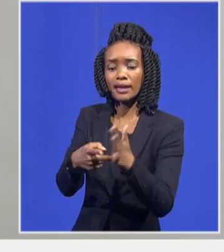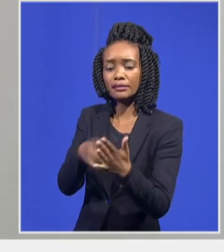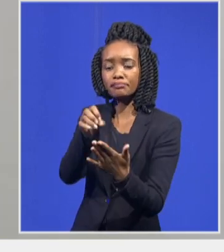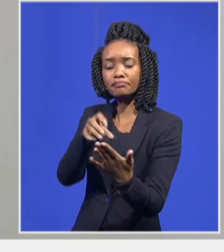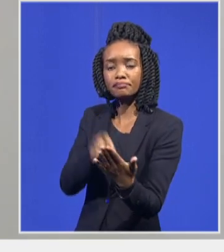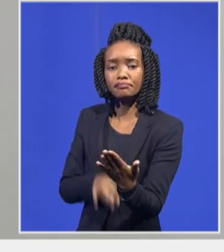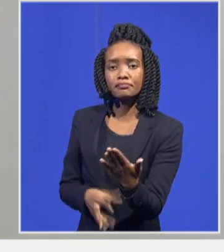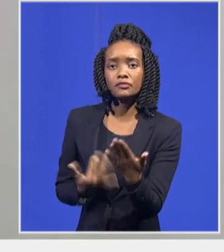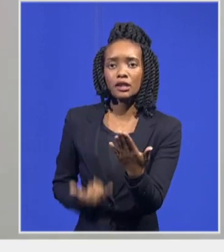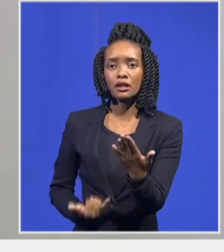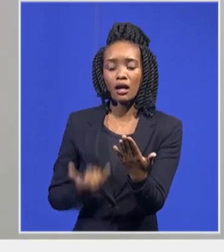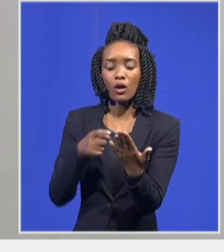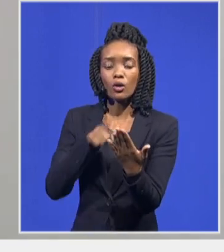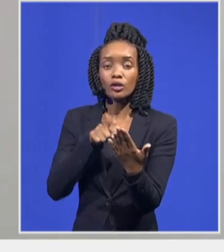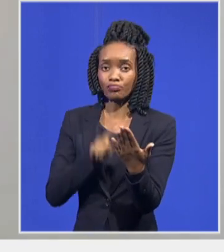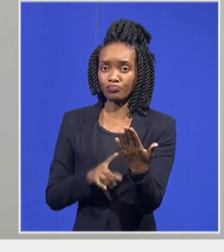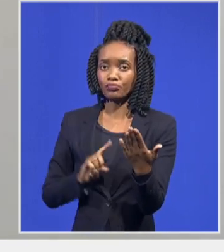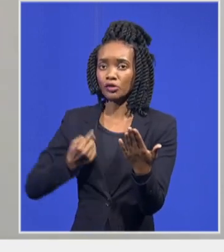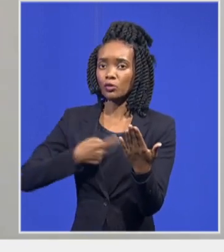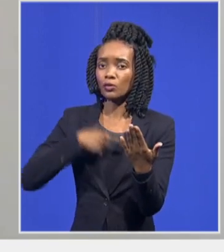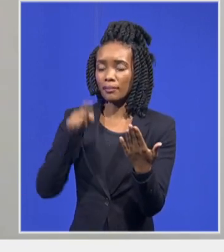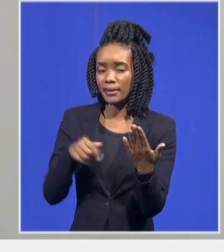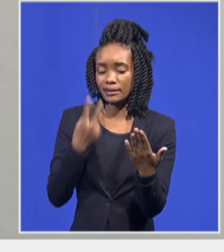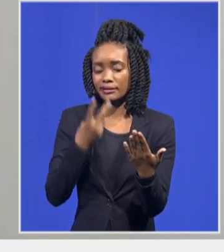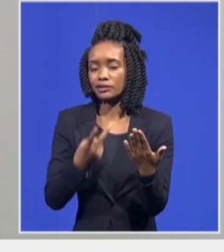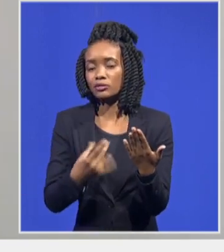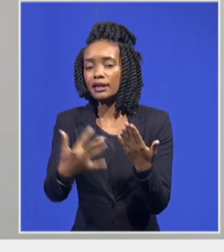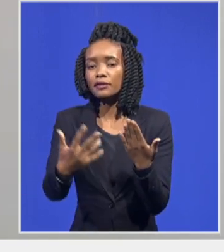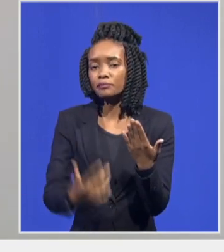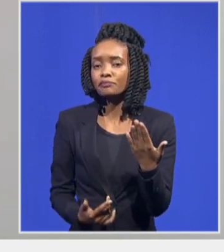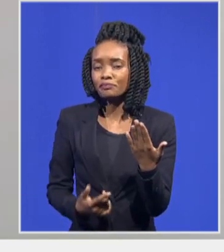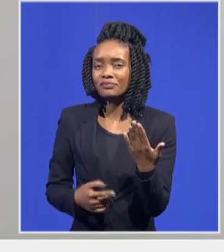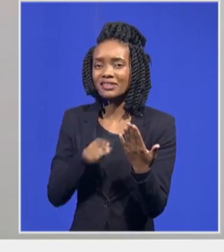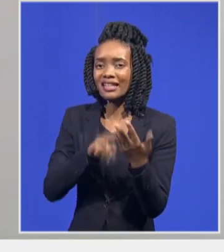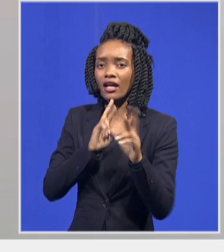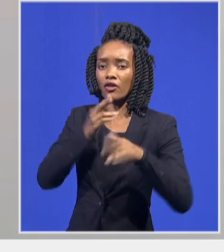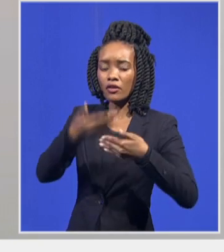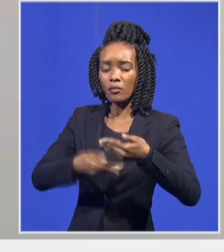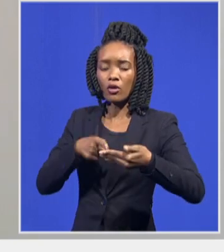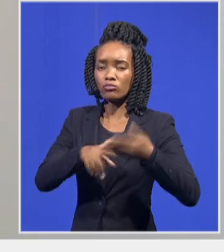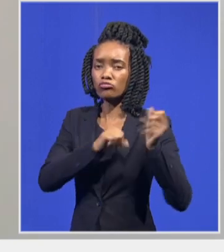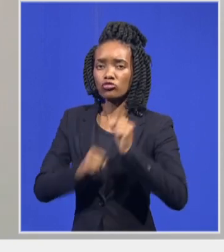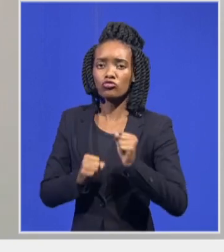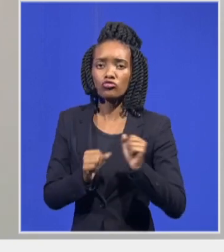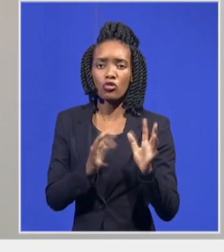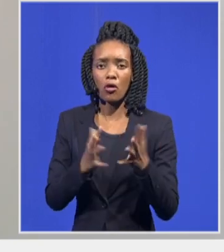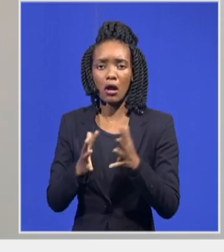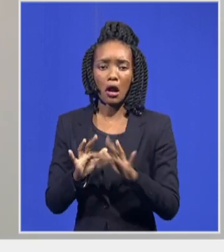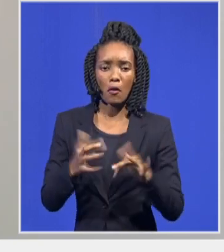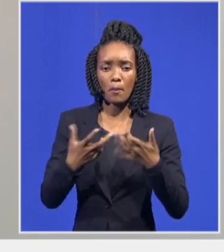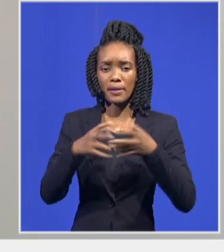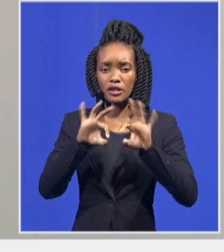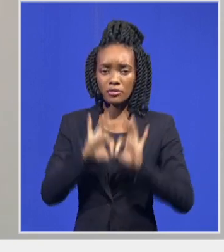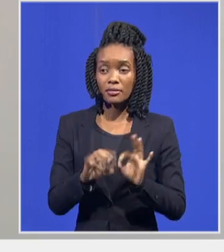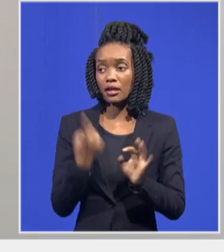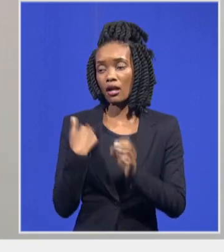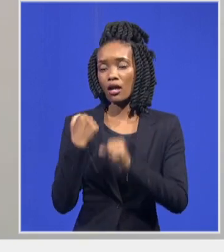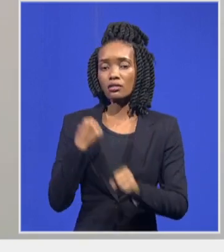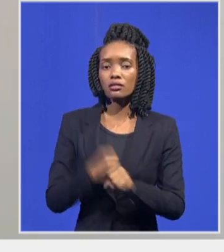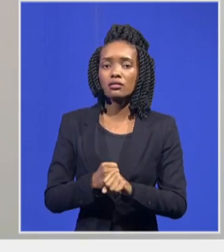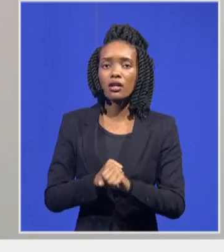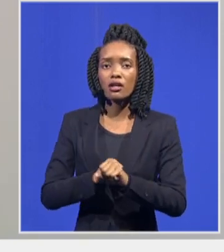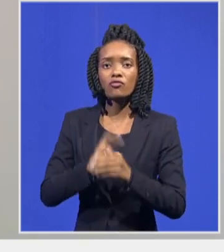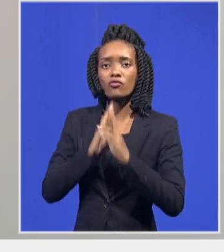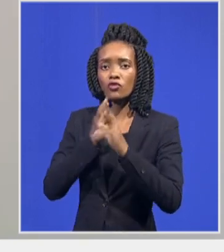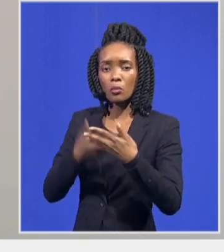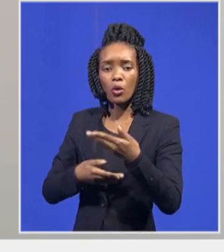investment plan and, of course, see how we assimilate that in enhancing the report that we have produced during the course of last year.